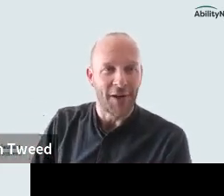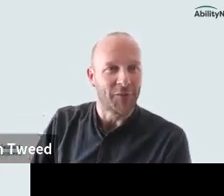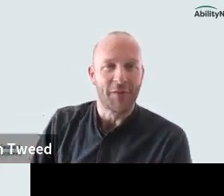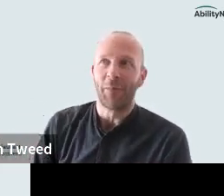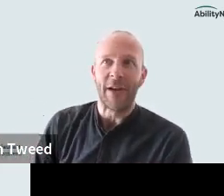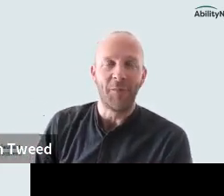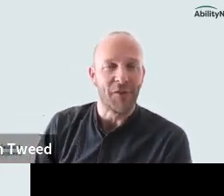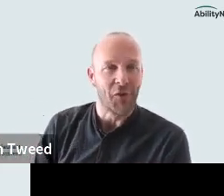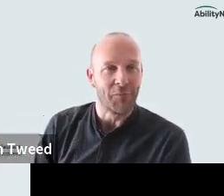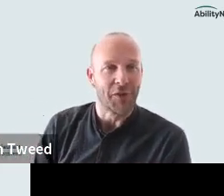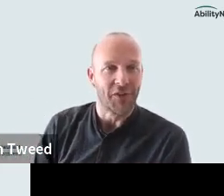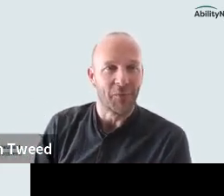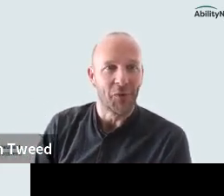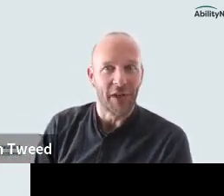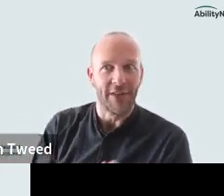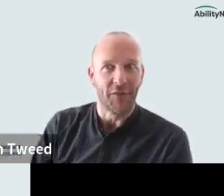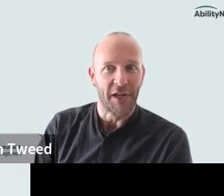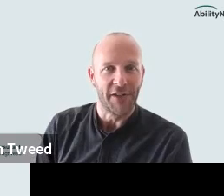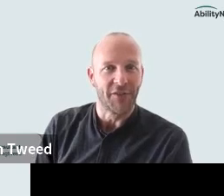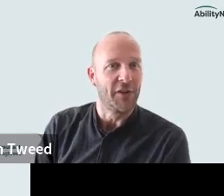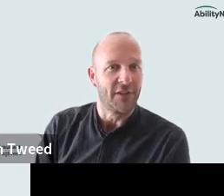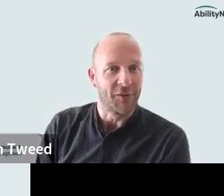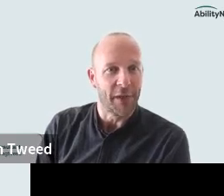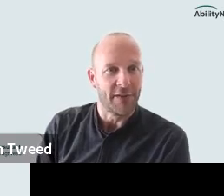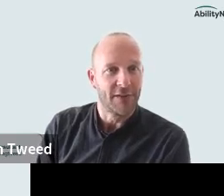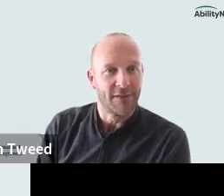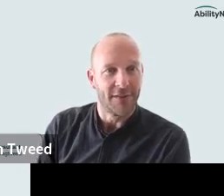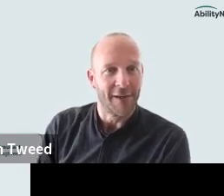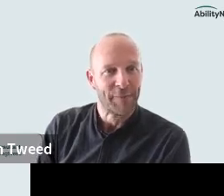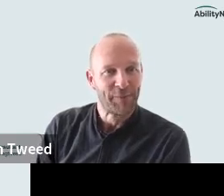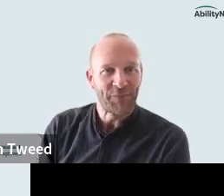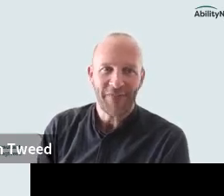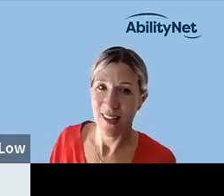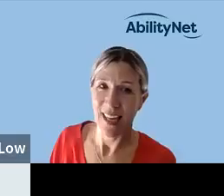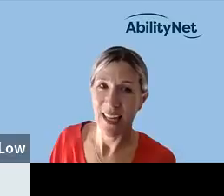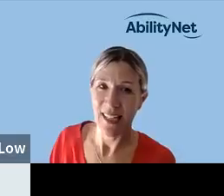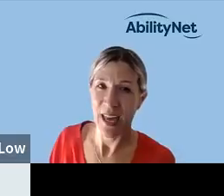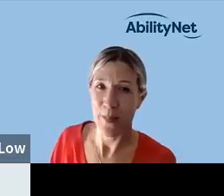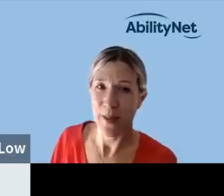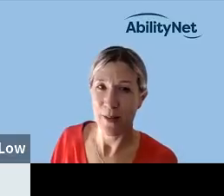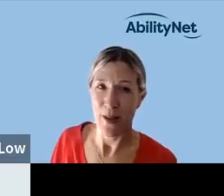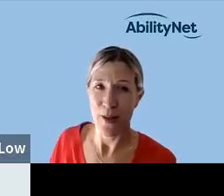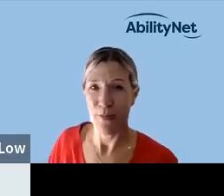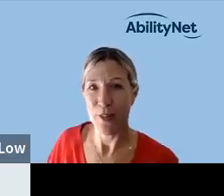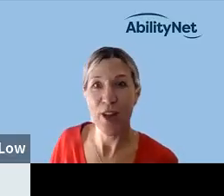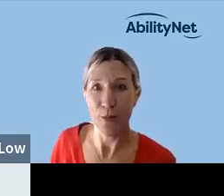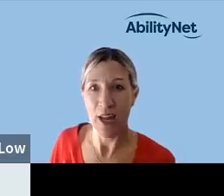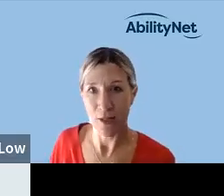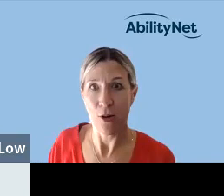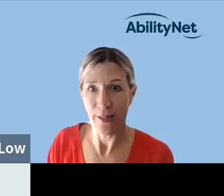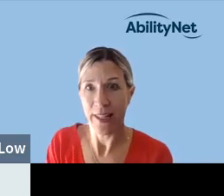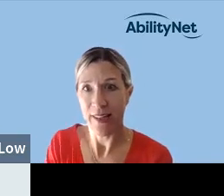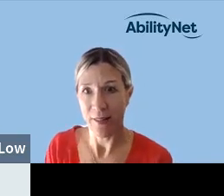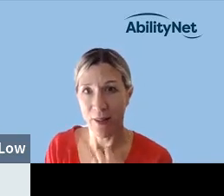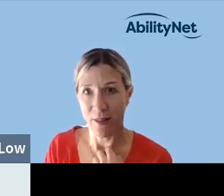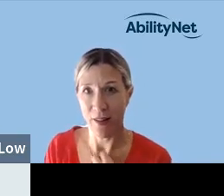I was bound to be in the wrong because I'm talking in this sphere and it's not a safe space. So Yeah, it can get a bit the other